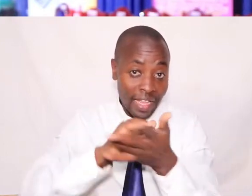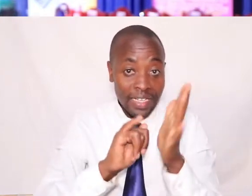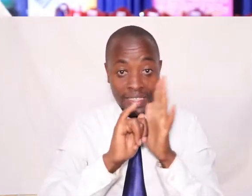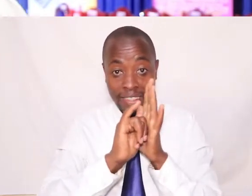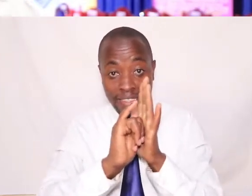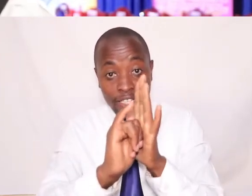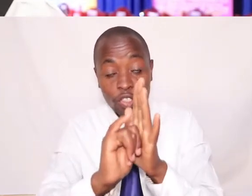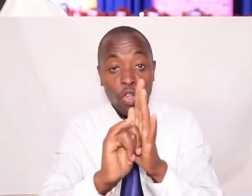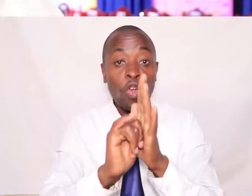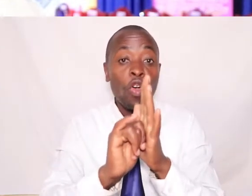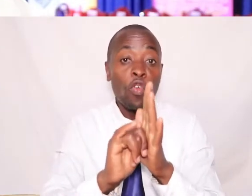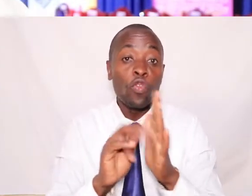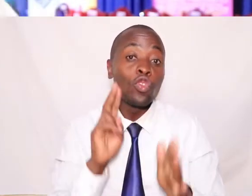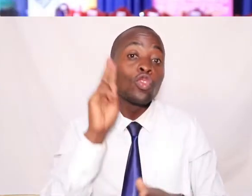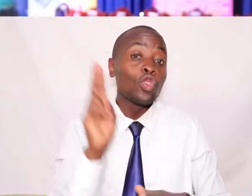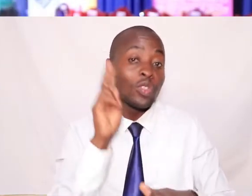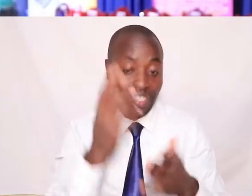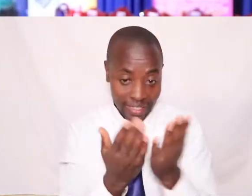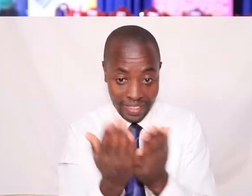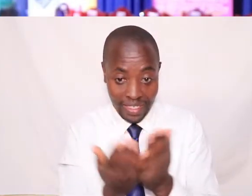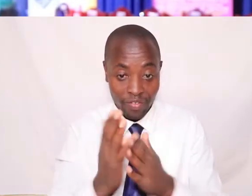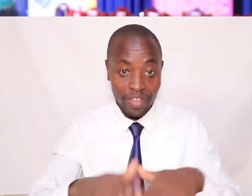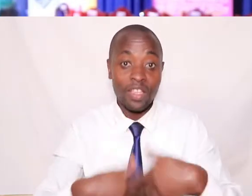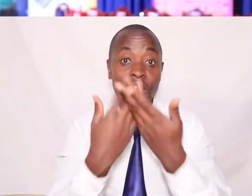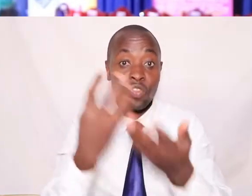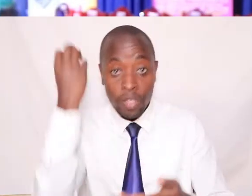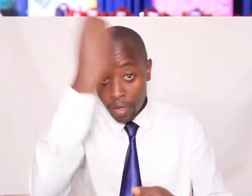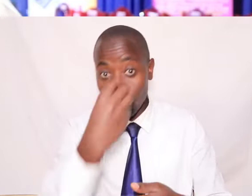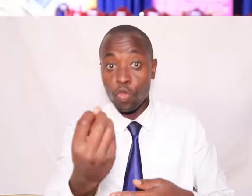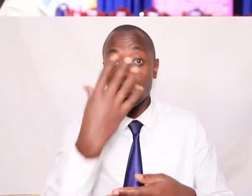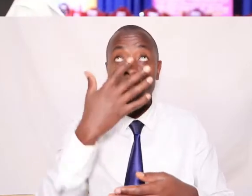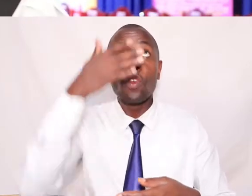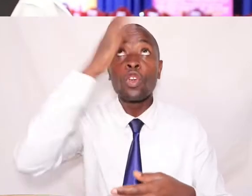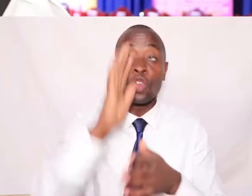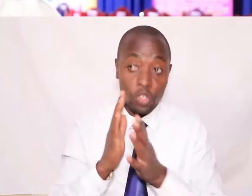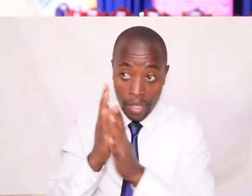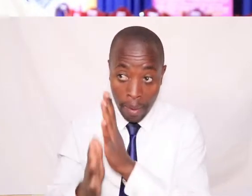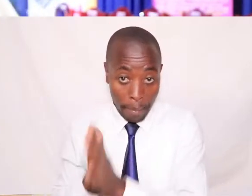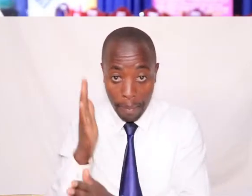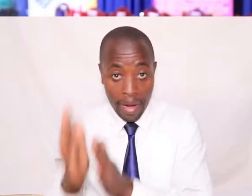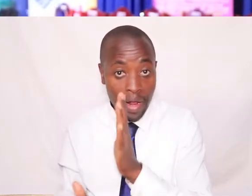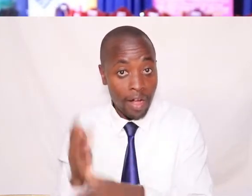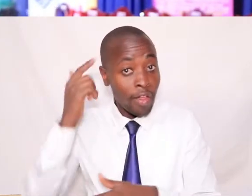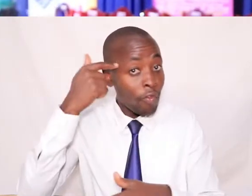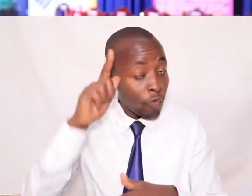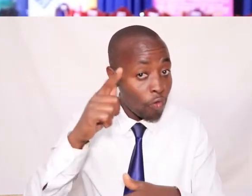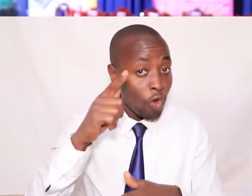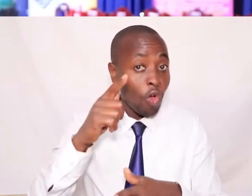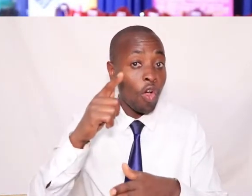of using these servants brought out the beauty of God's own plan and purposes